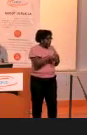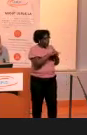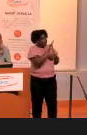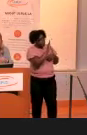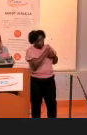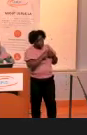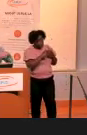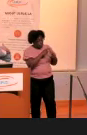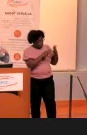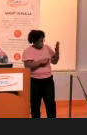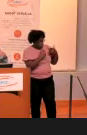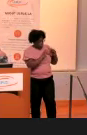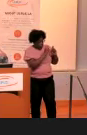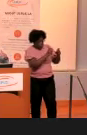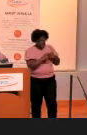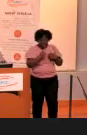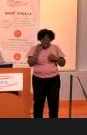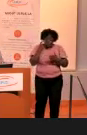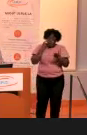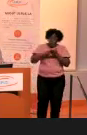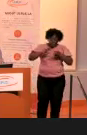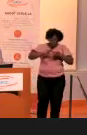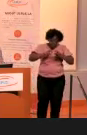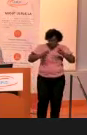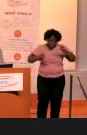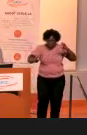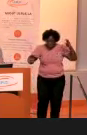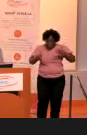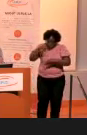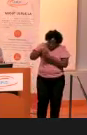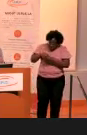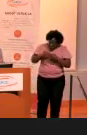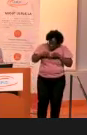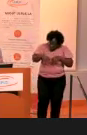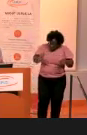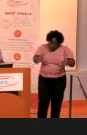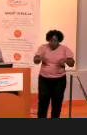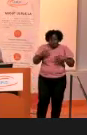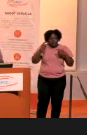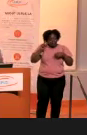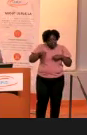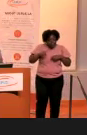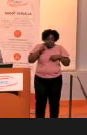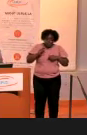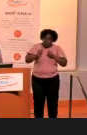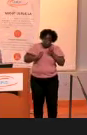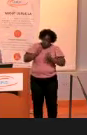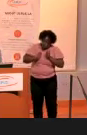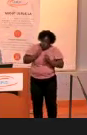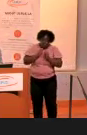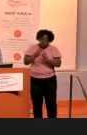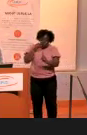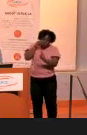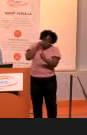typically. If you have more protein in your urine, then you're going to want to treat it more aggressively with this multi-target